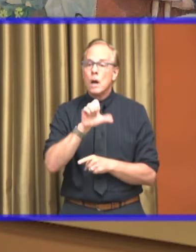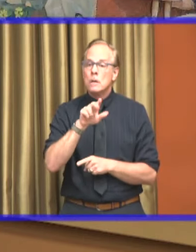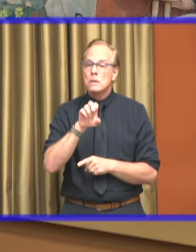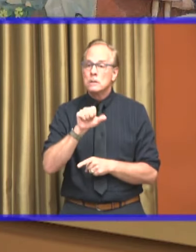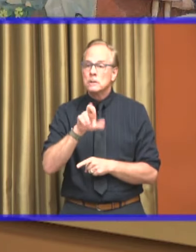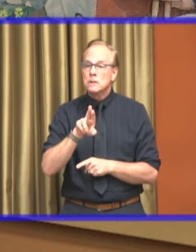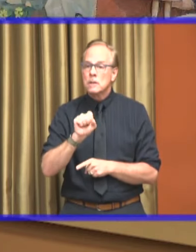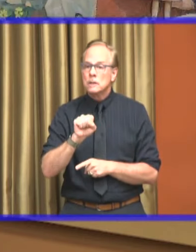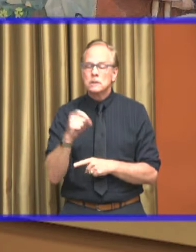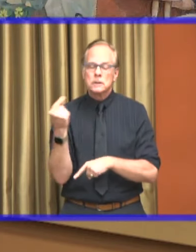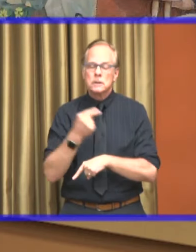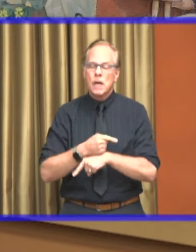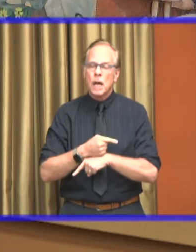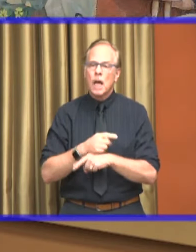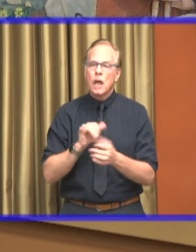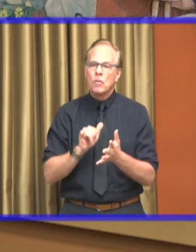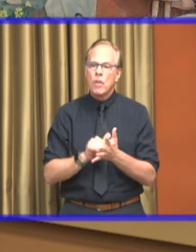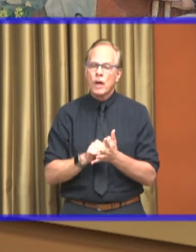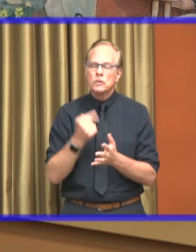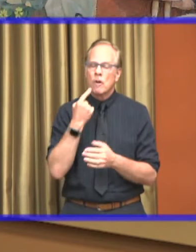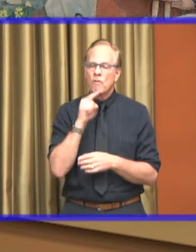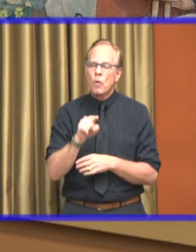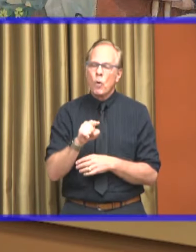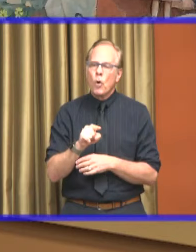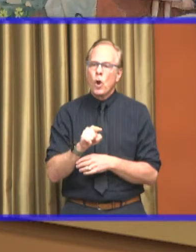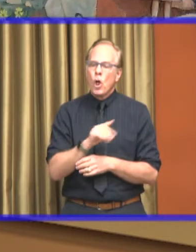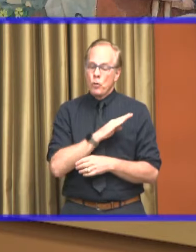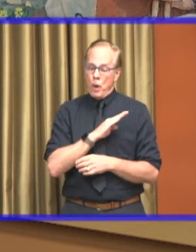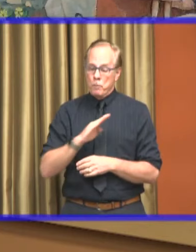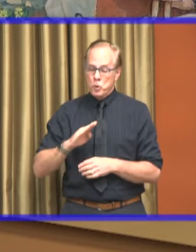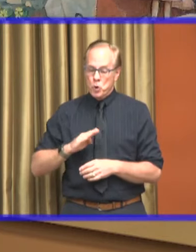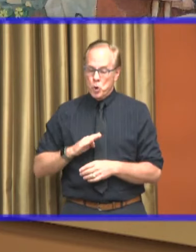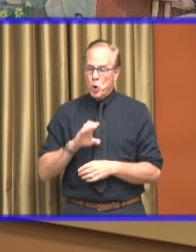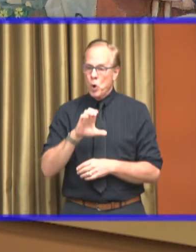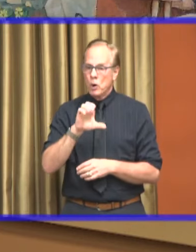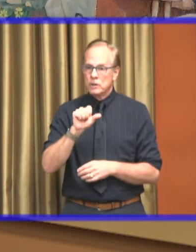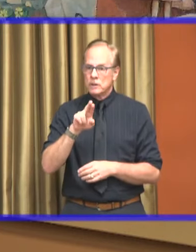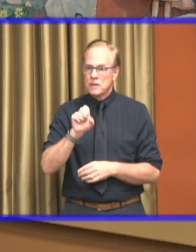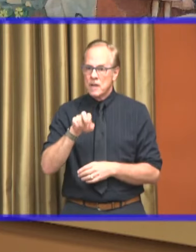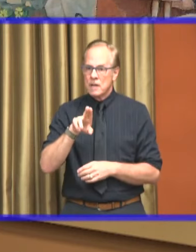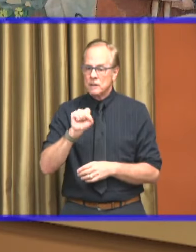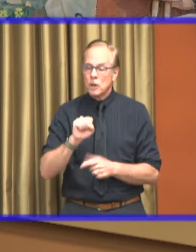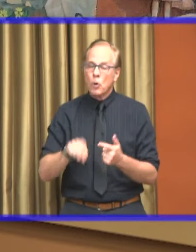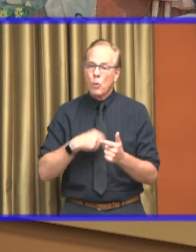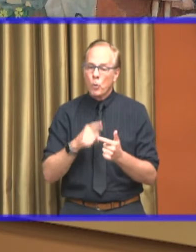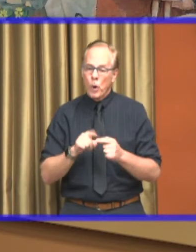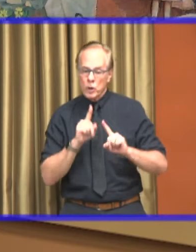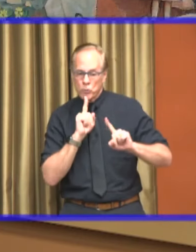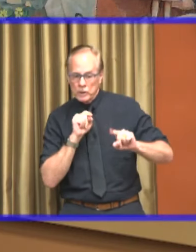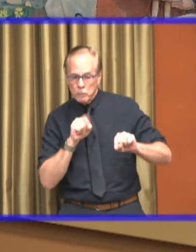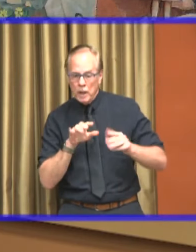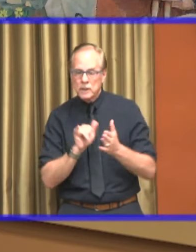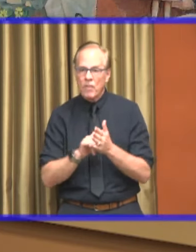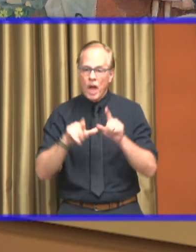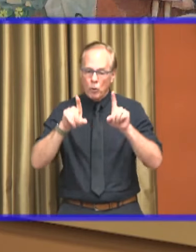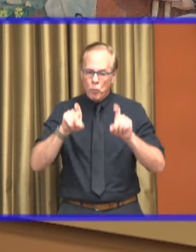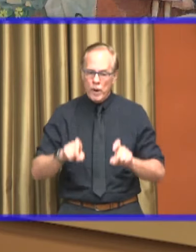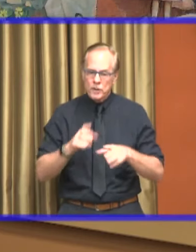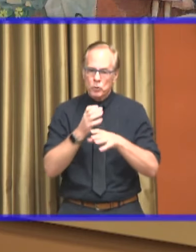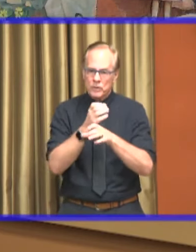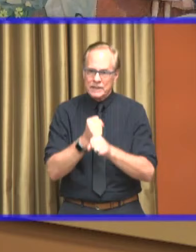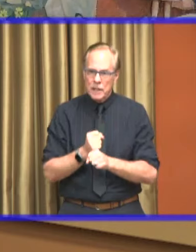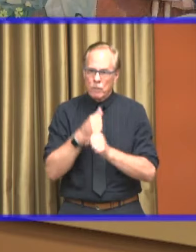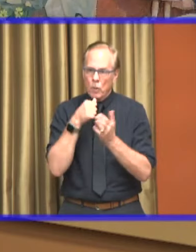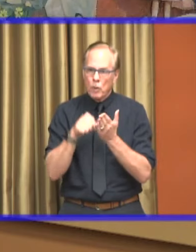1st, is a reference point for the Census Bureau. So when you respond to your census questionnaire, whether you have or will, you